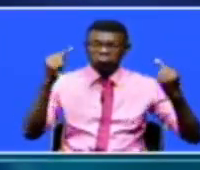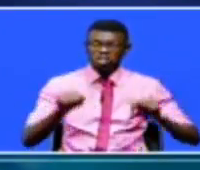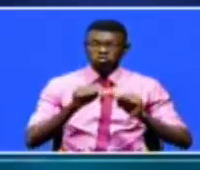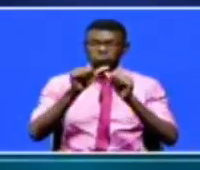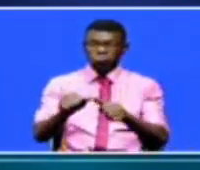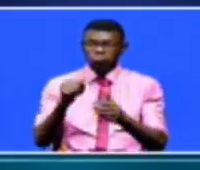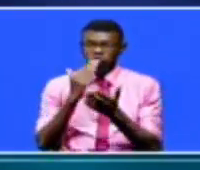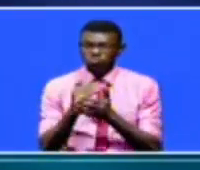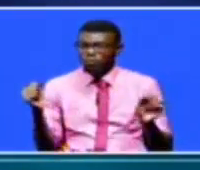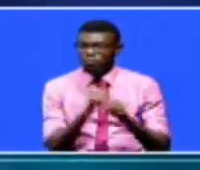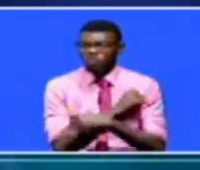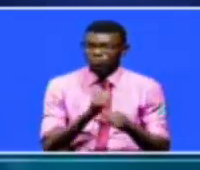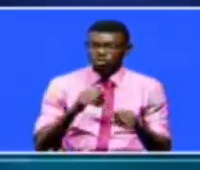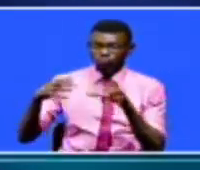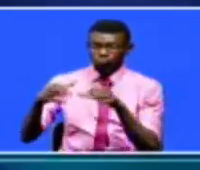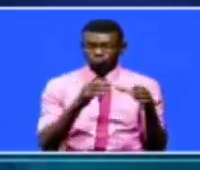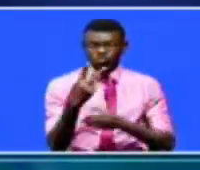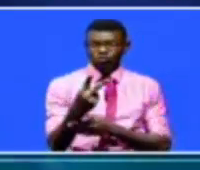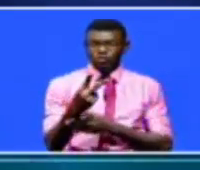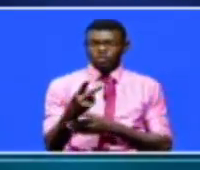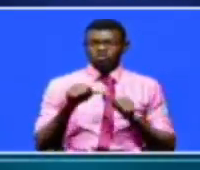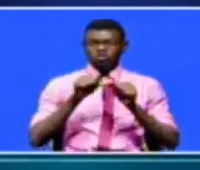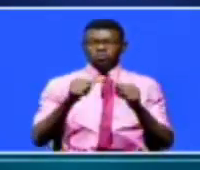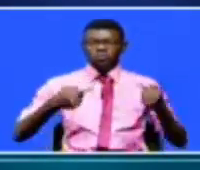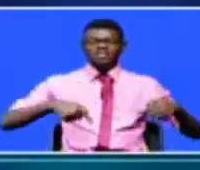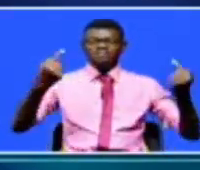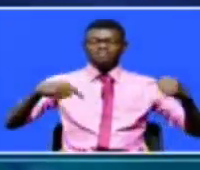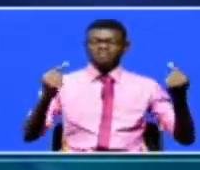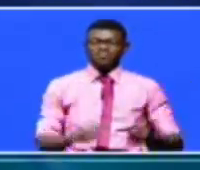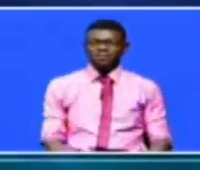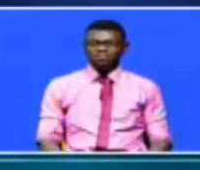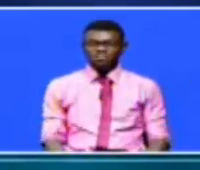camps stick to their guns. Murumi Mwangi, KTN News.